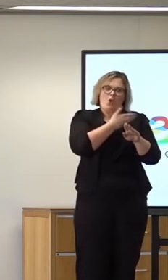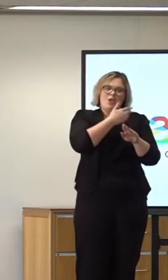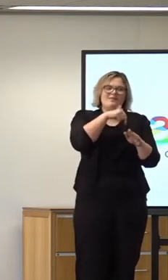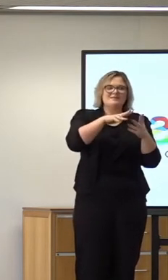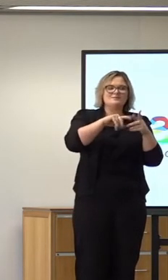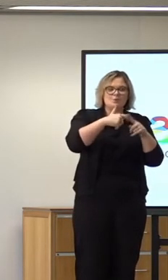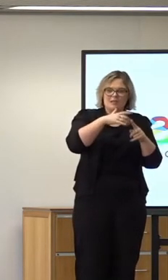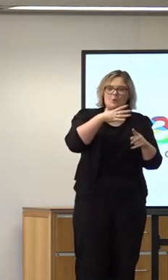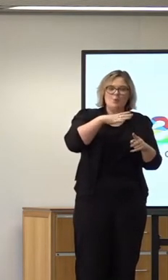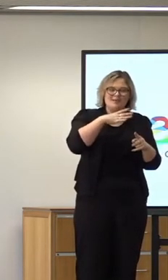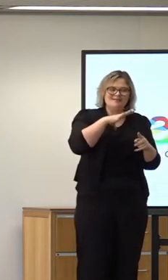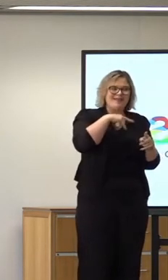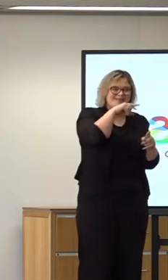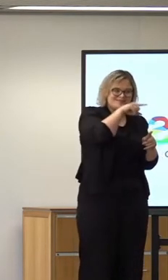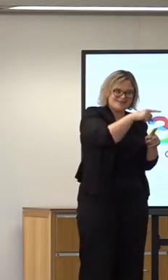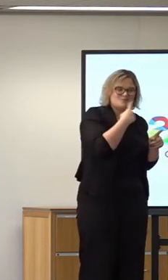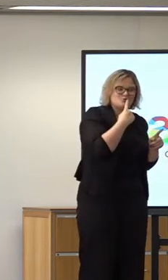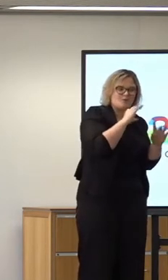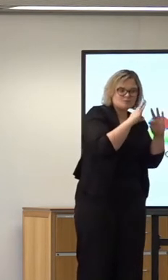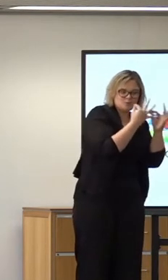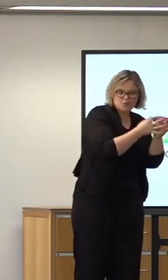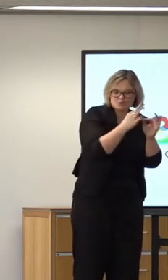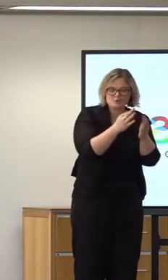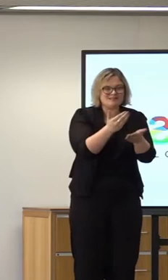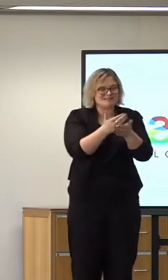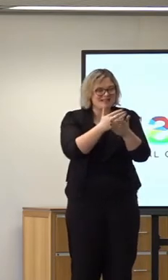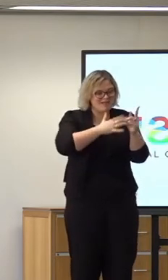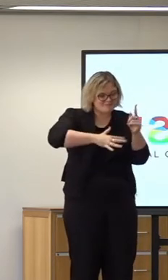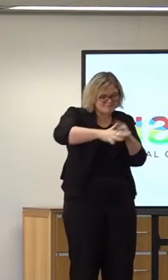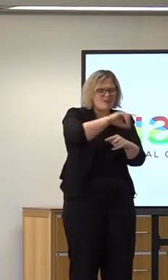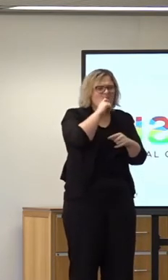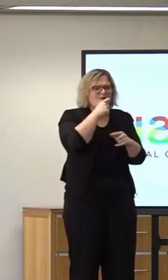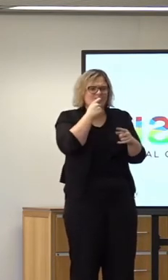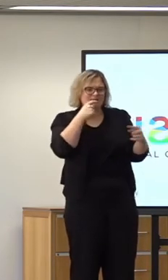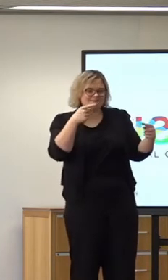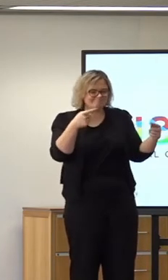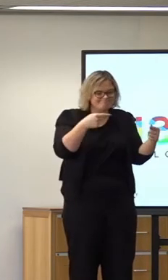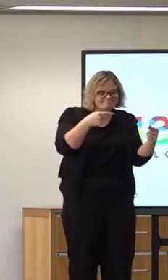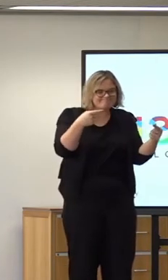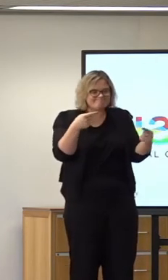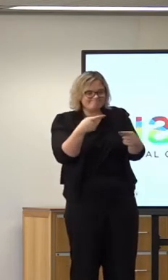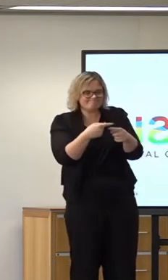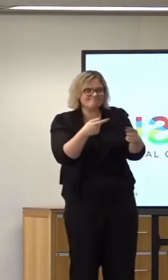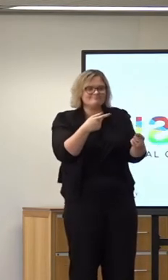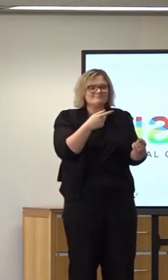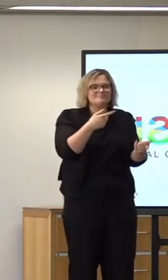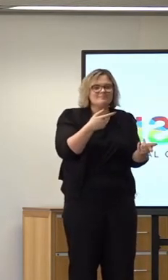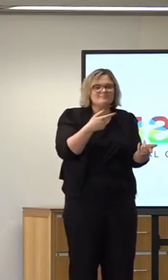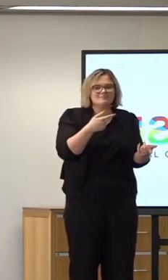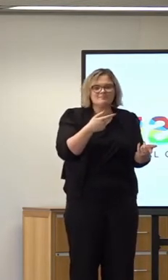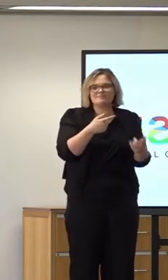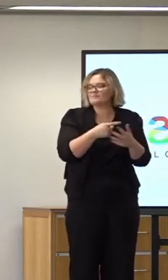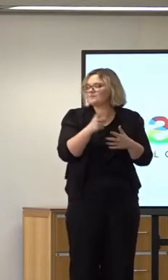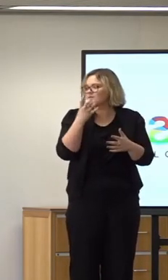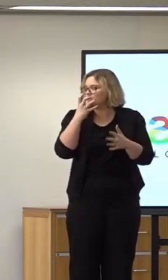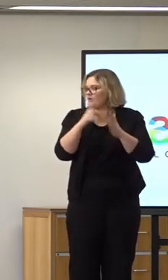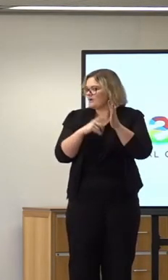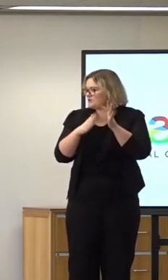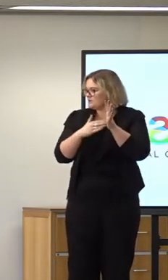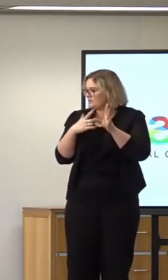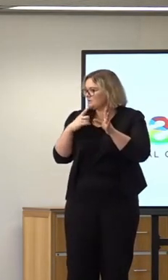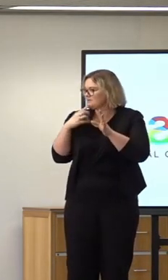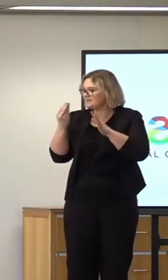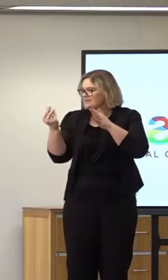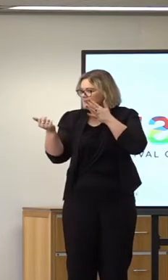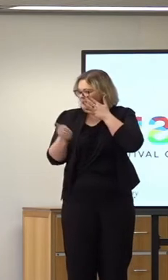to be safe spaces, but that doesn't mean there isn't going to be tension. You know, these are big, slow questions. Do you want to say something?